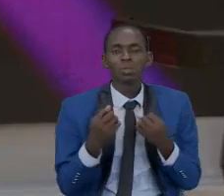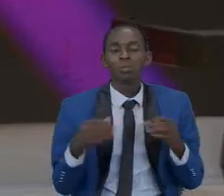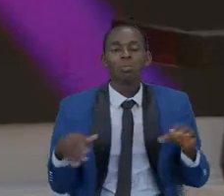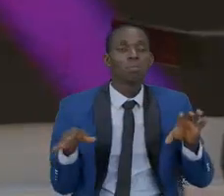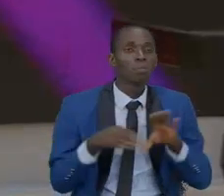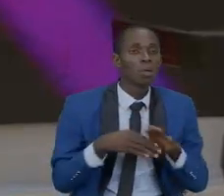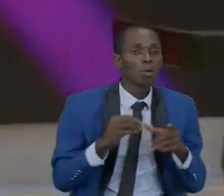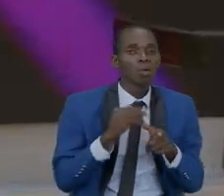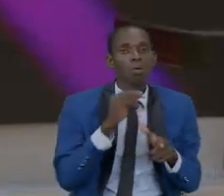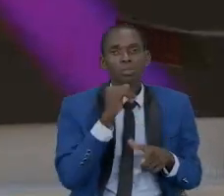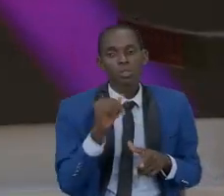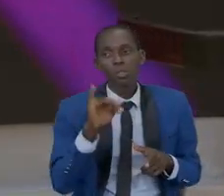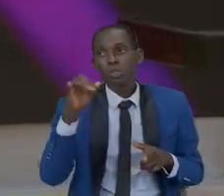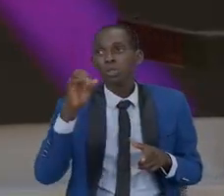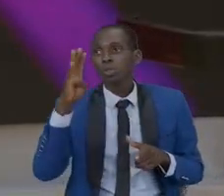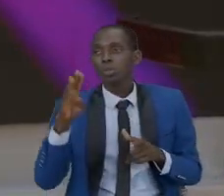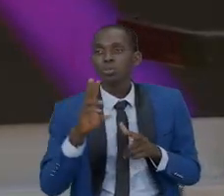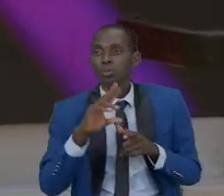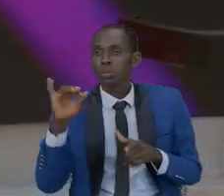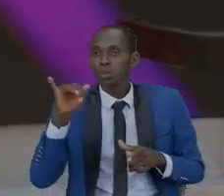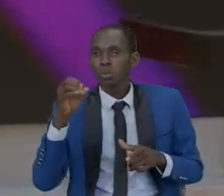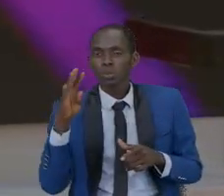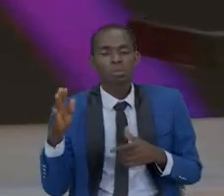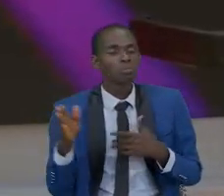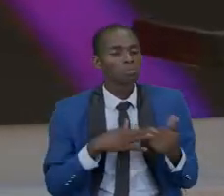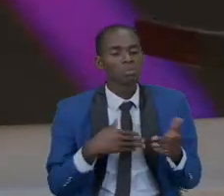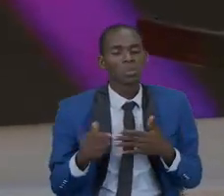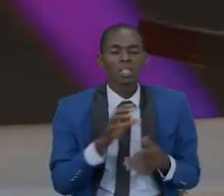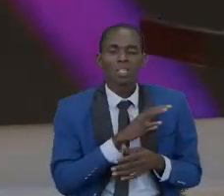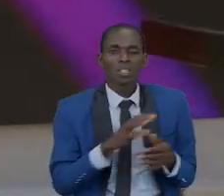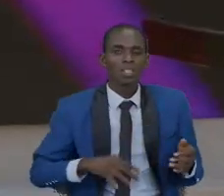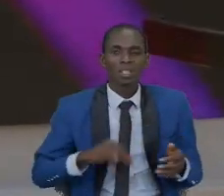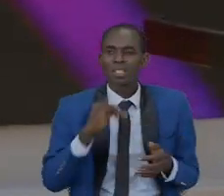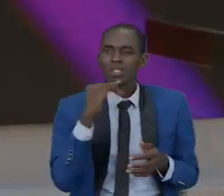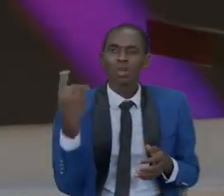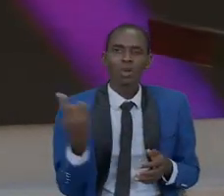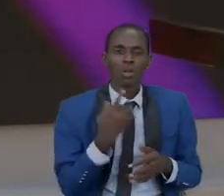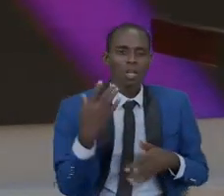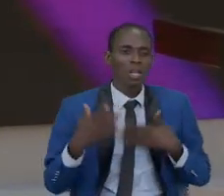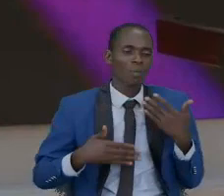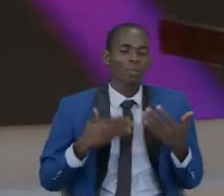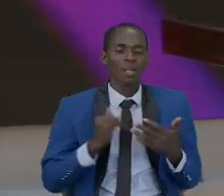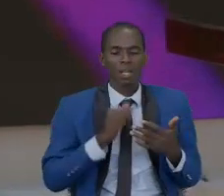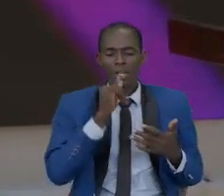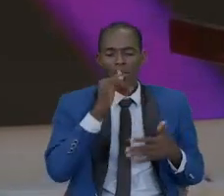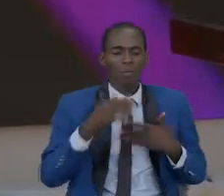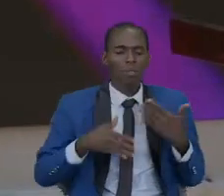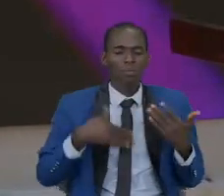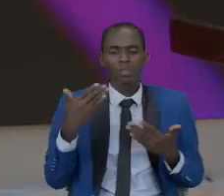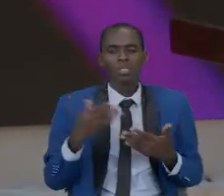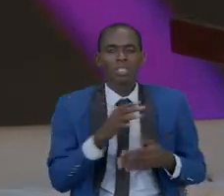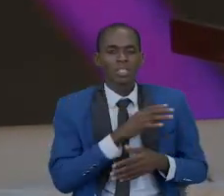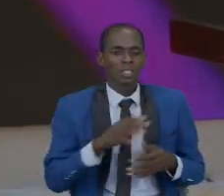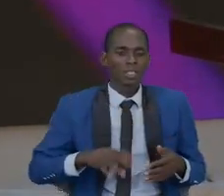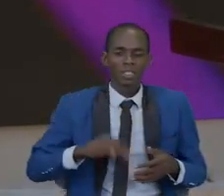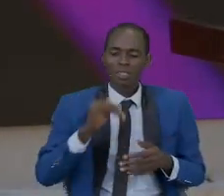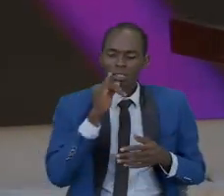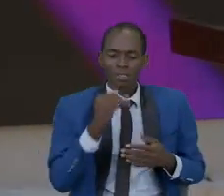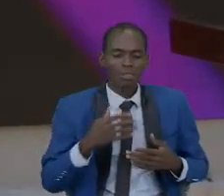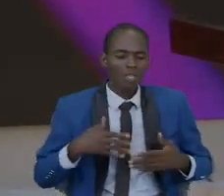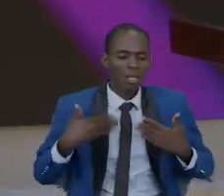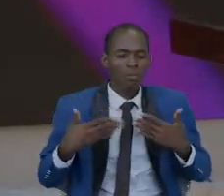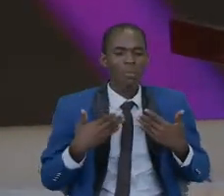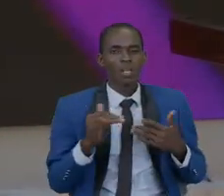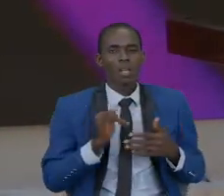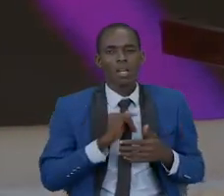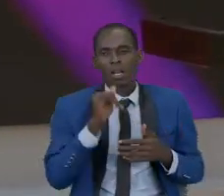job or no job Christ is always happy I'm happy Christ is excited I'm excited crisis